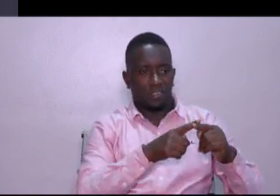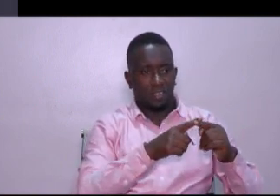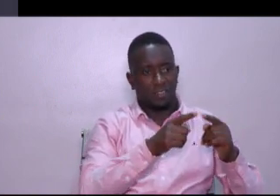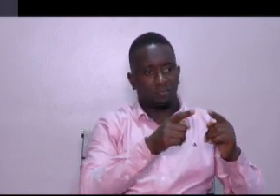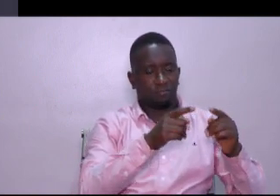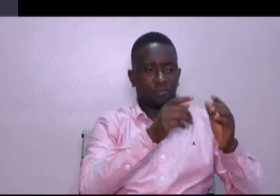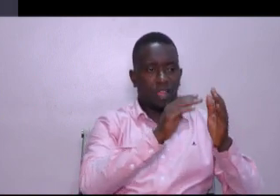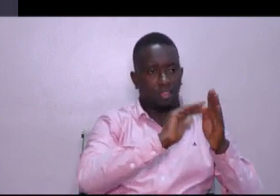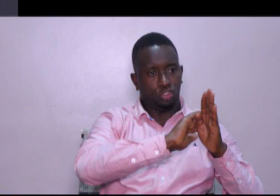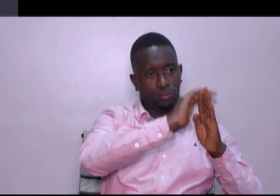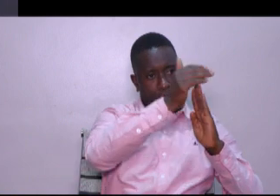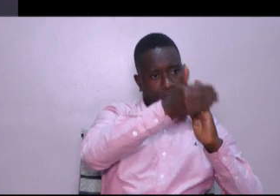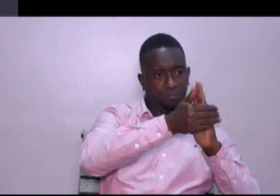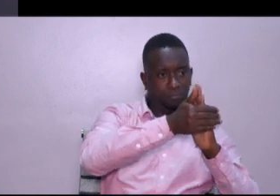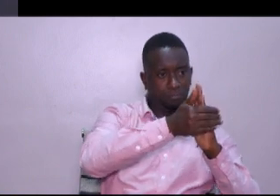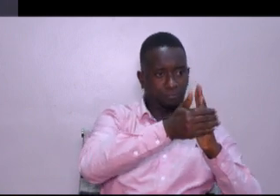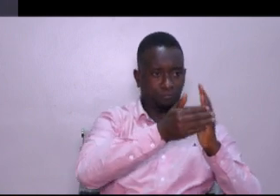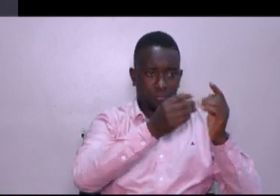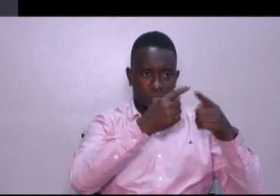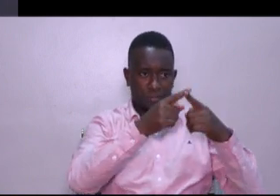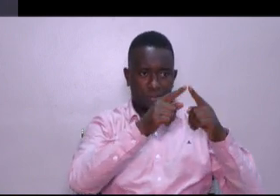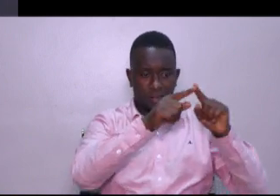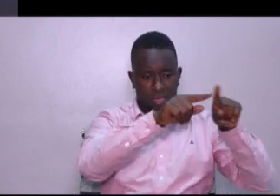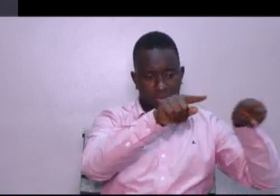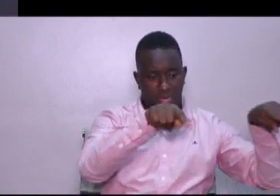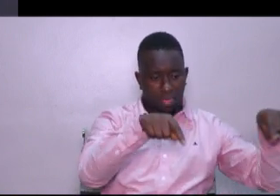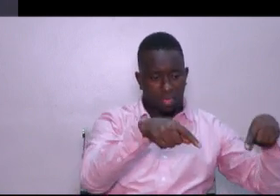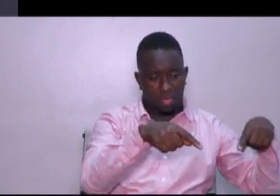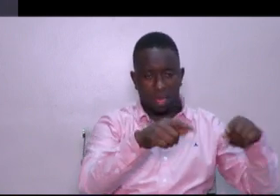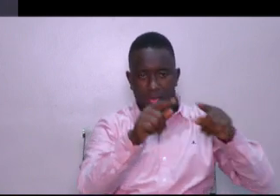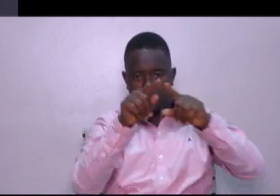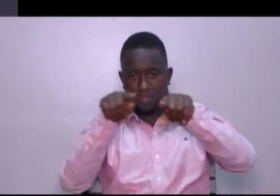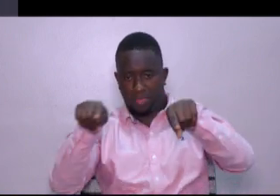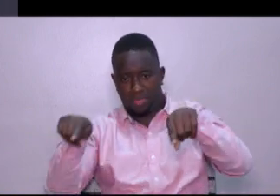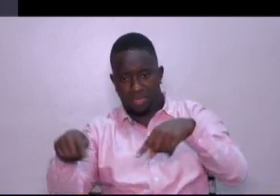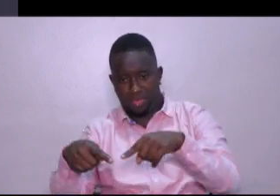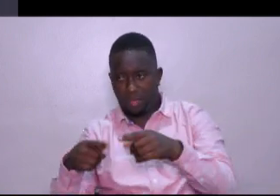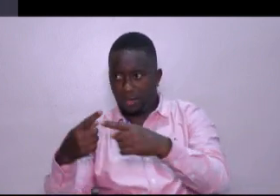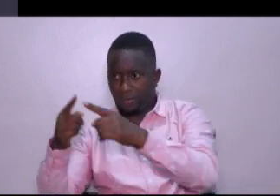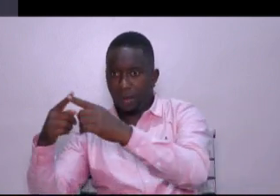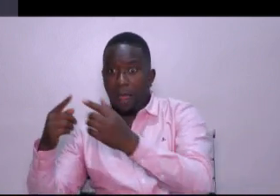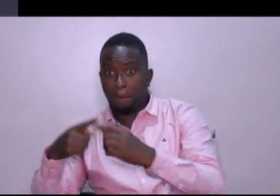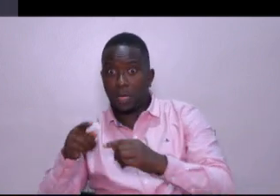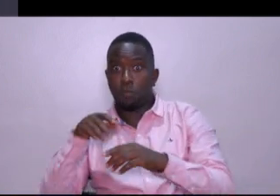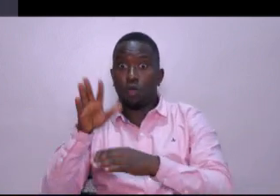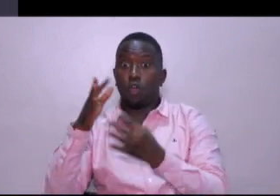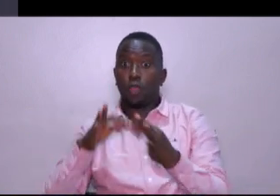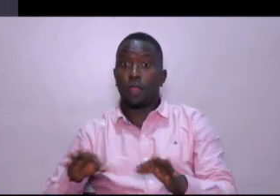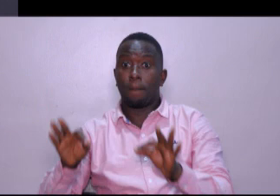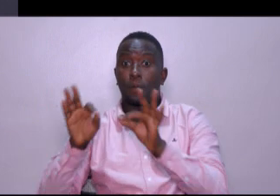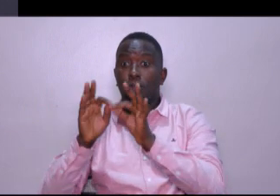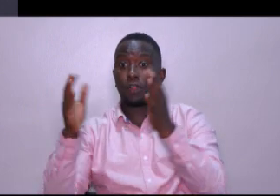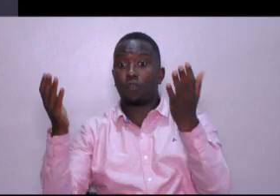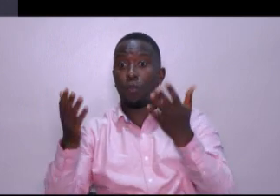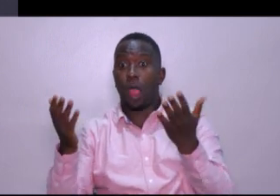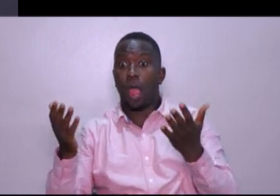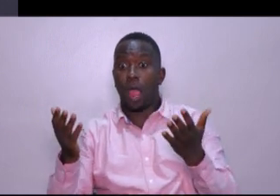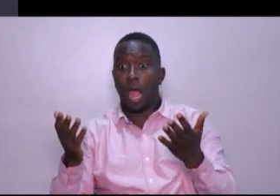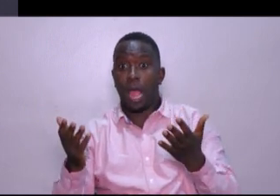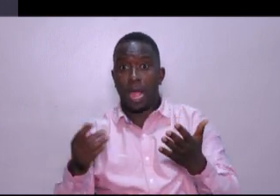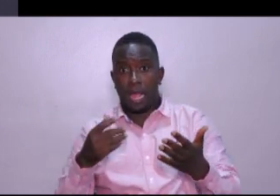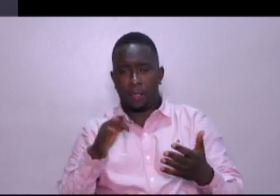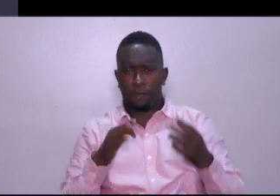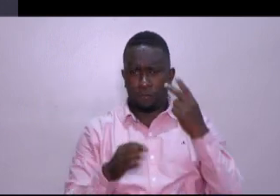respective shapes, and most importantly, around there. If you saw this